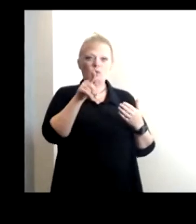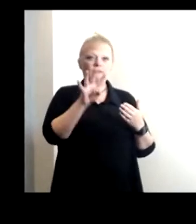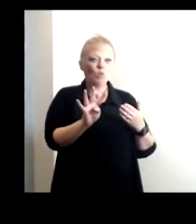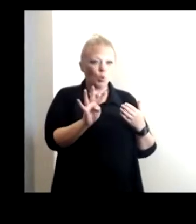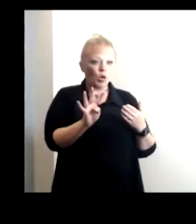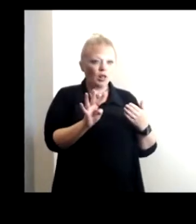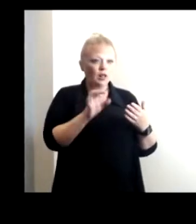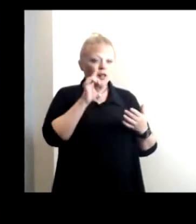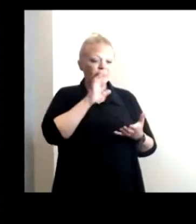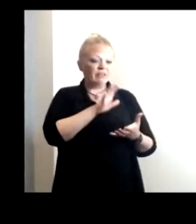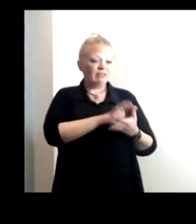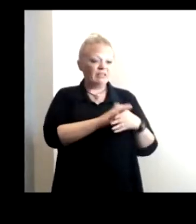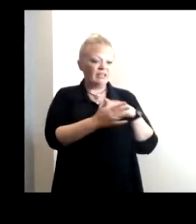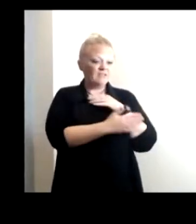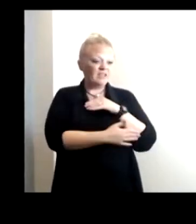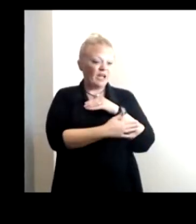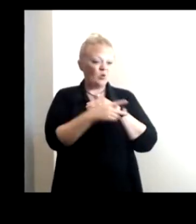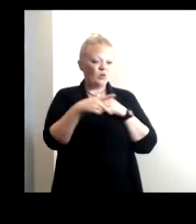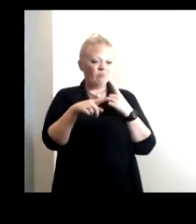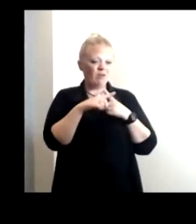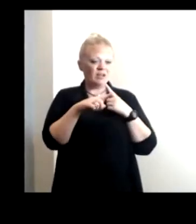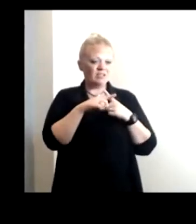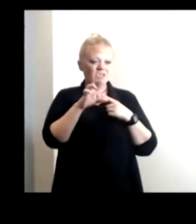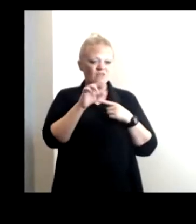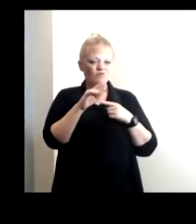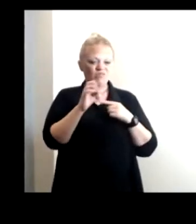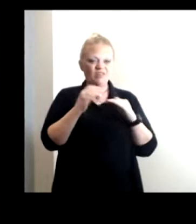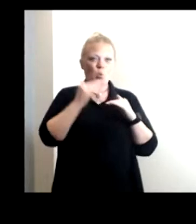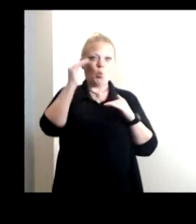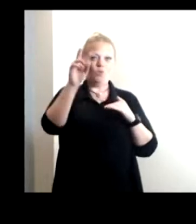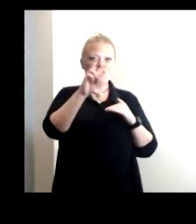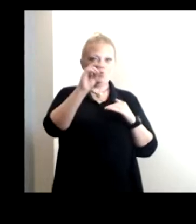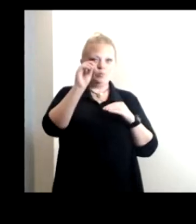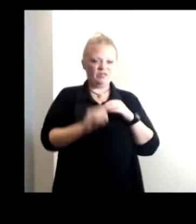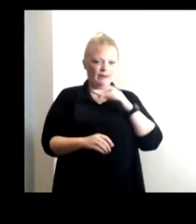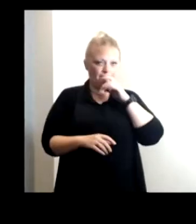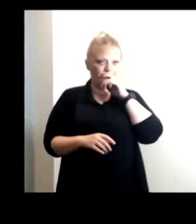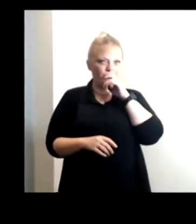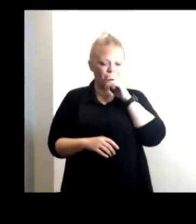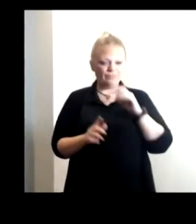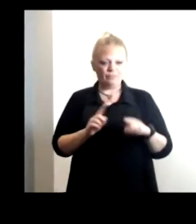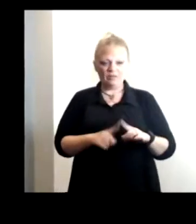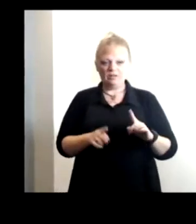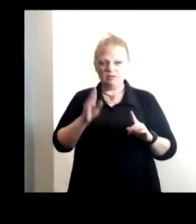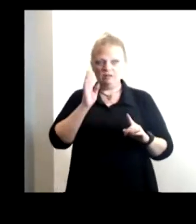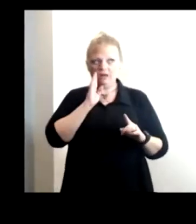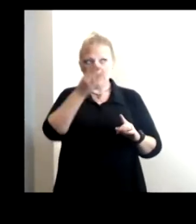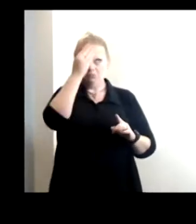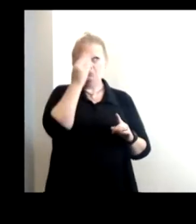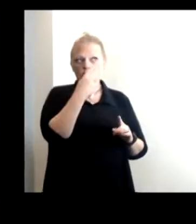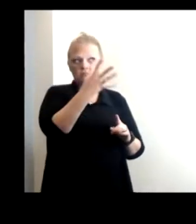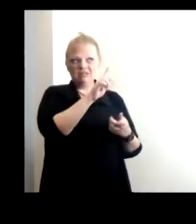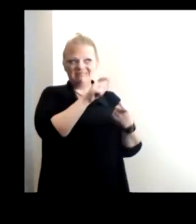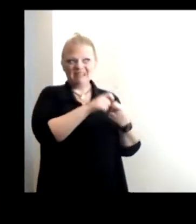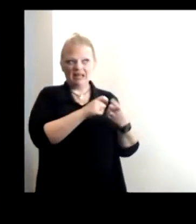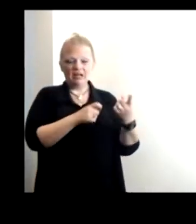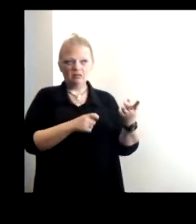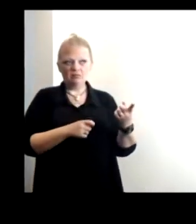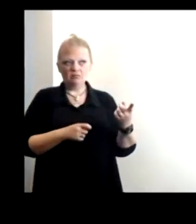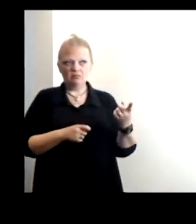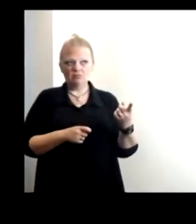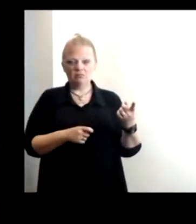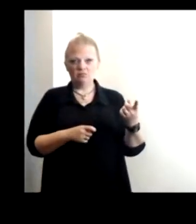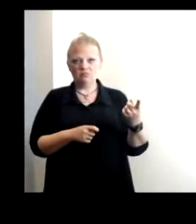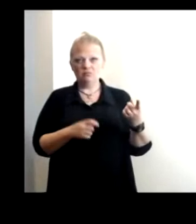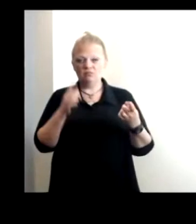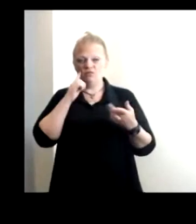24th. I believe the county's positivity rate is over 2%. But I will get you the exact numbers, Michael, for the